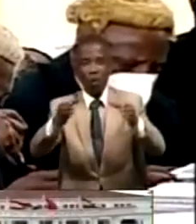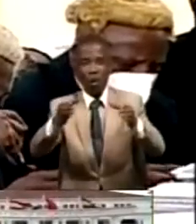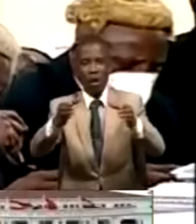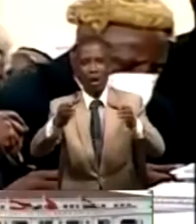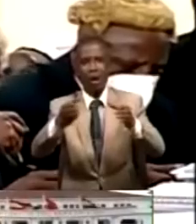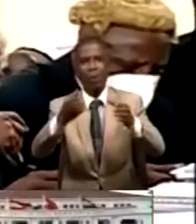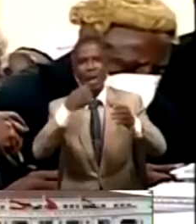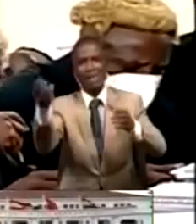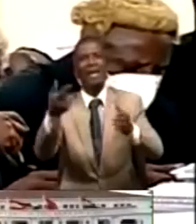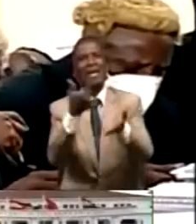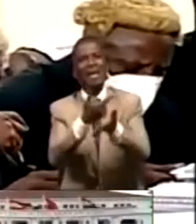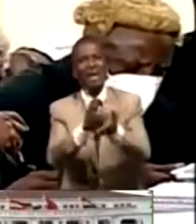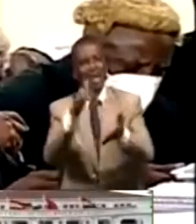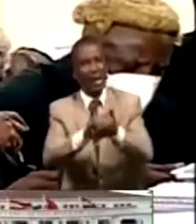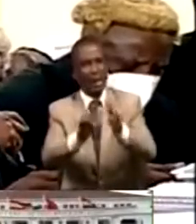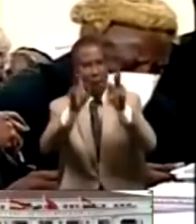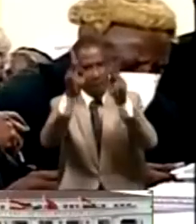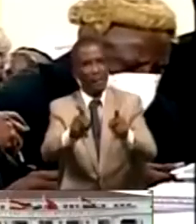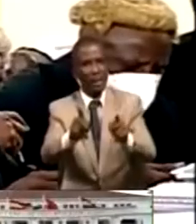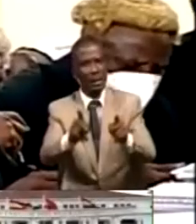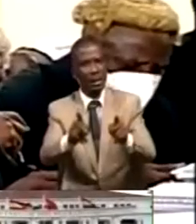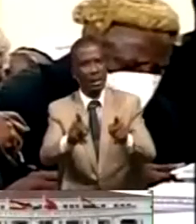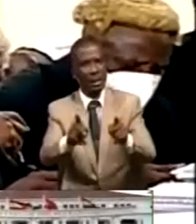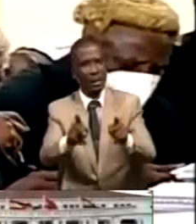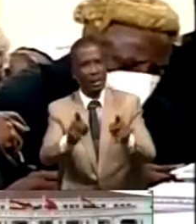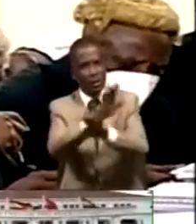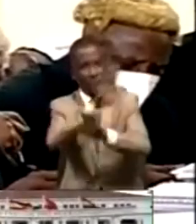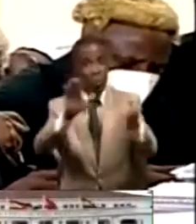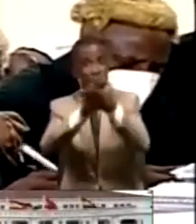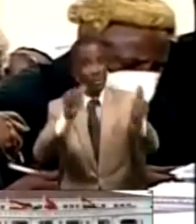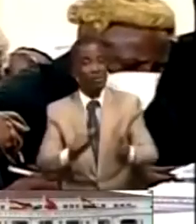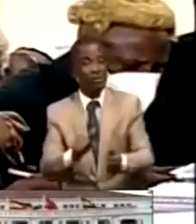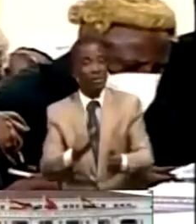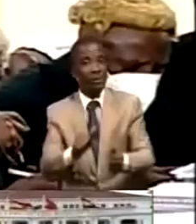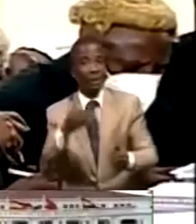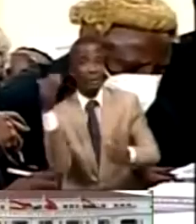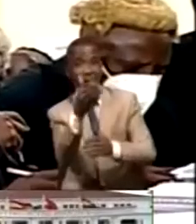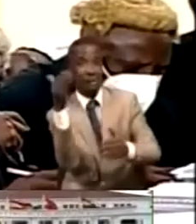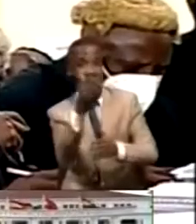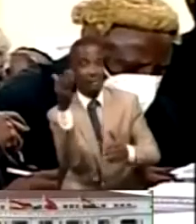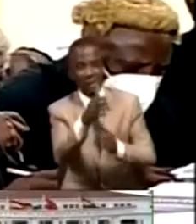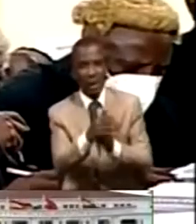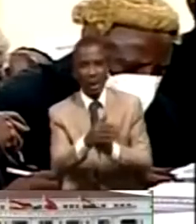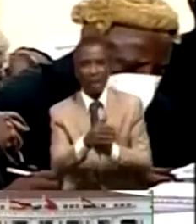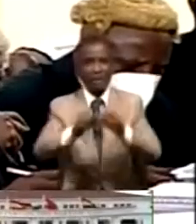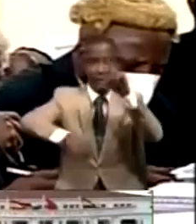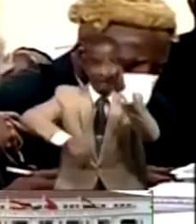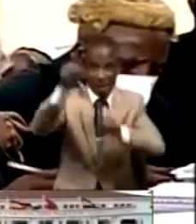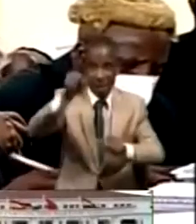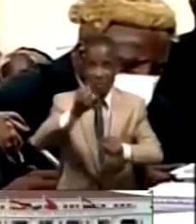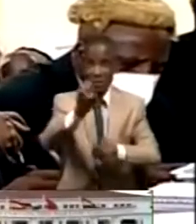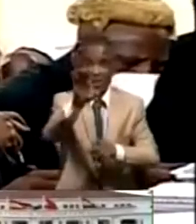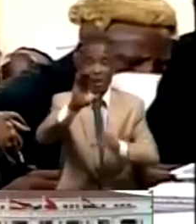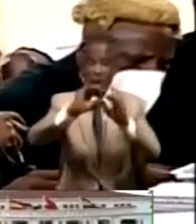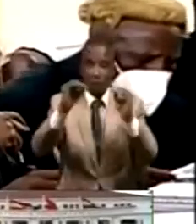believe that the person that you have distrusted so much tells you to leave the throne room